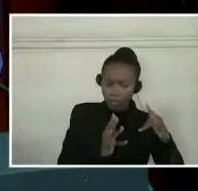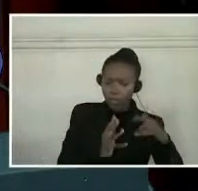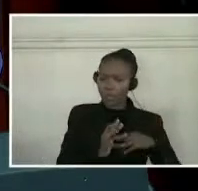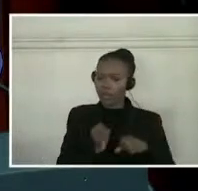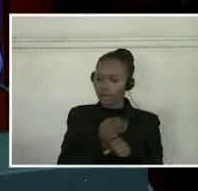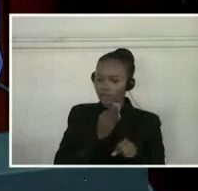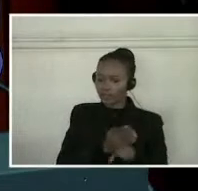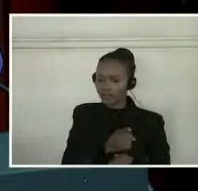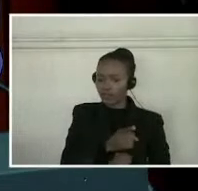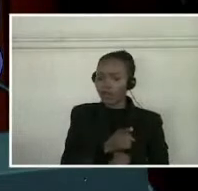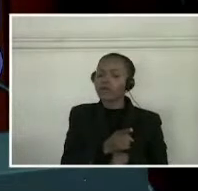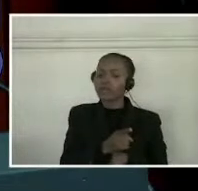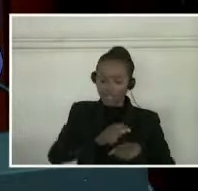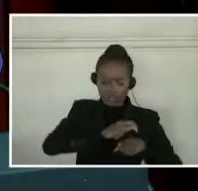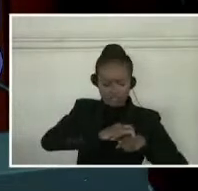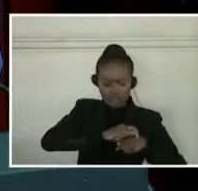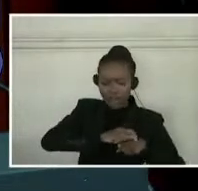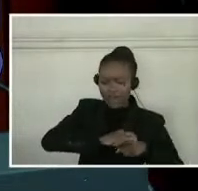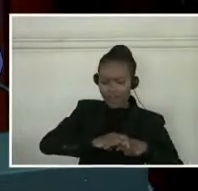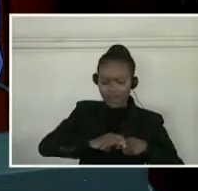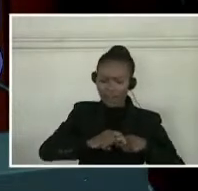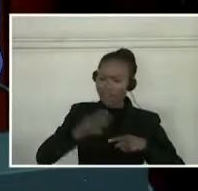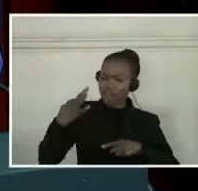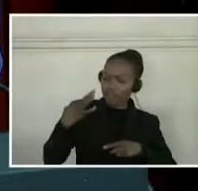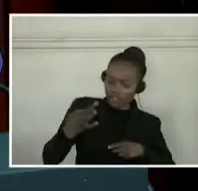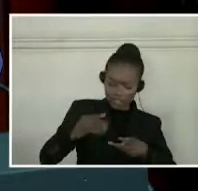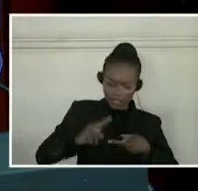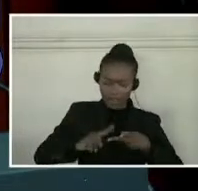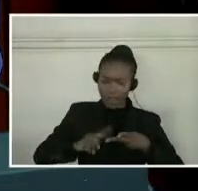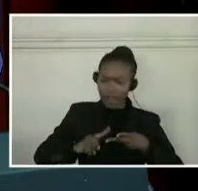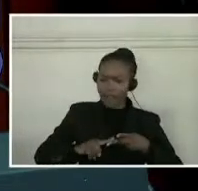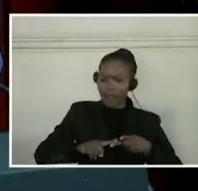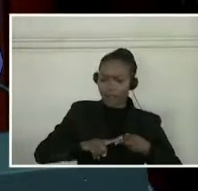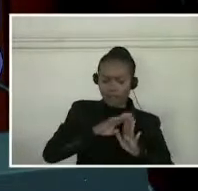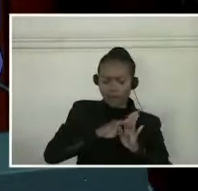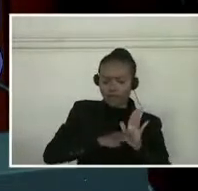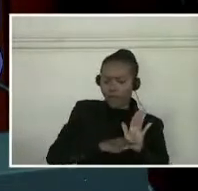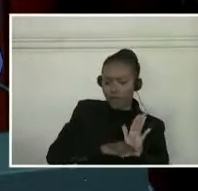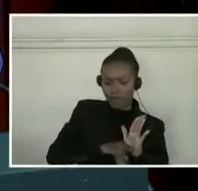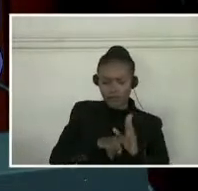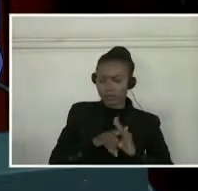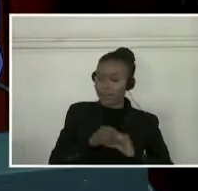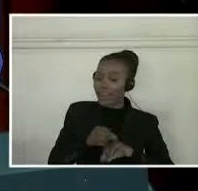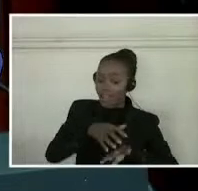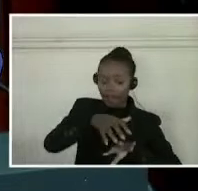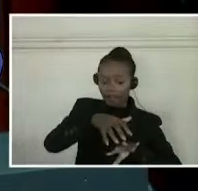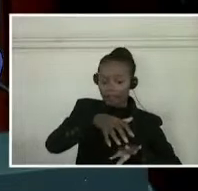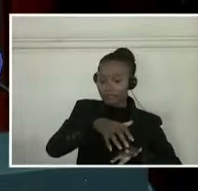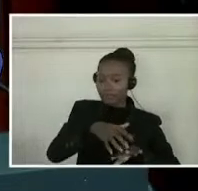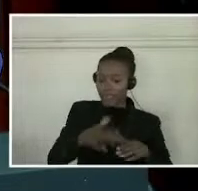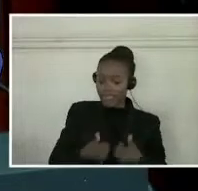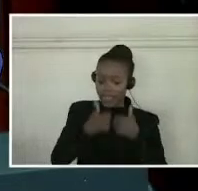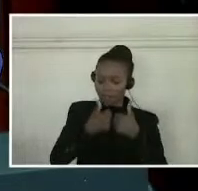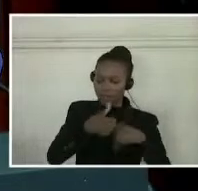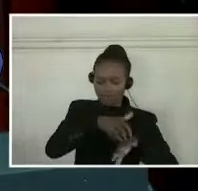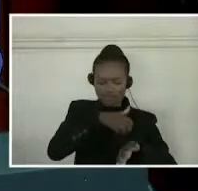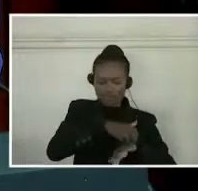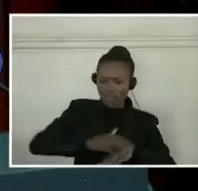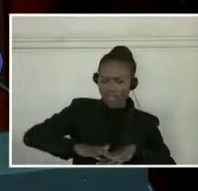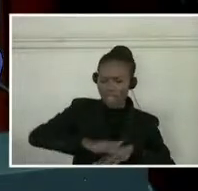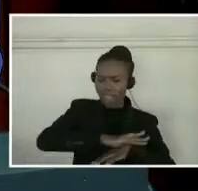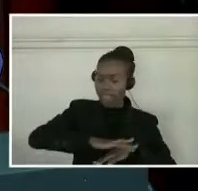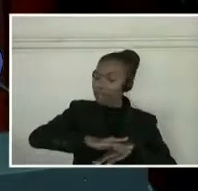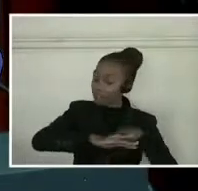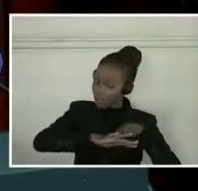programs training of volunteers and taking the games to the deepest rural areas will be some of the